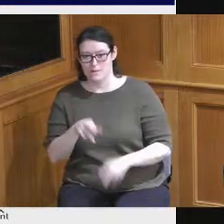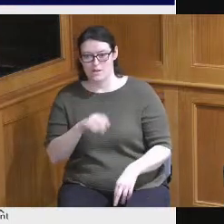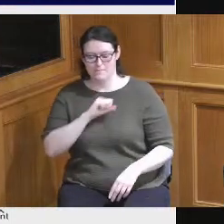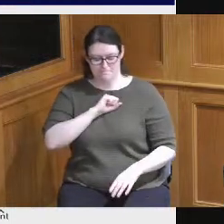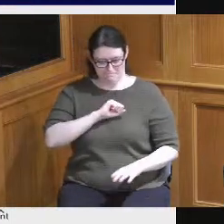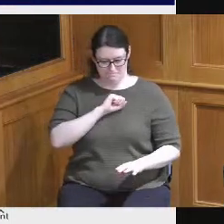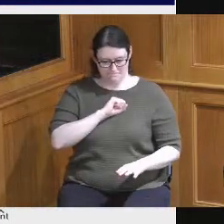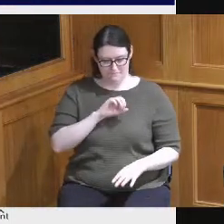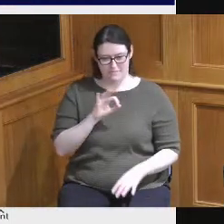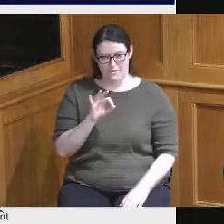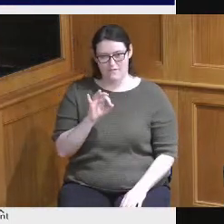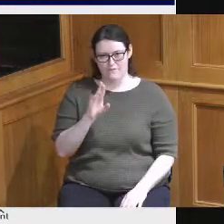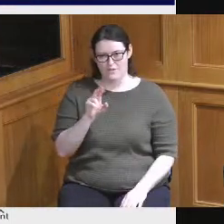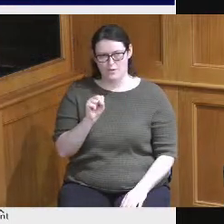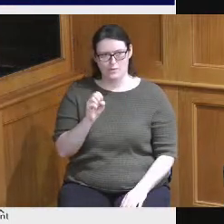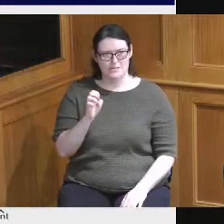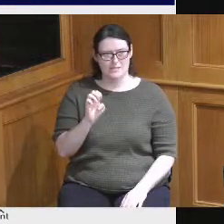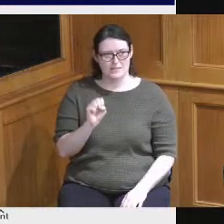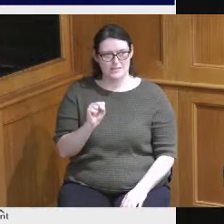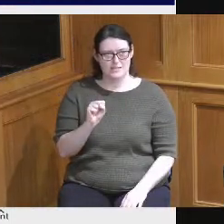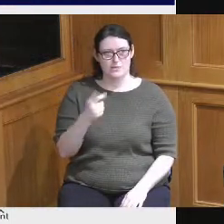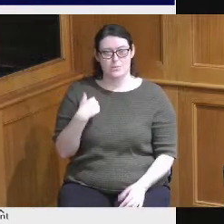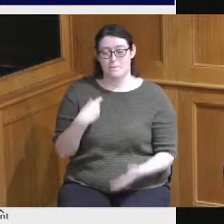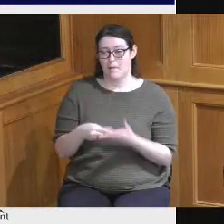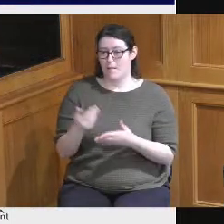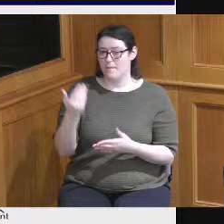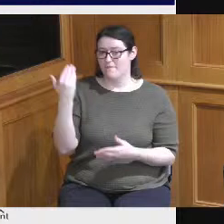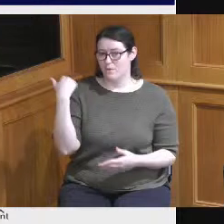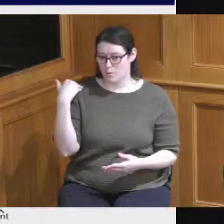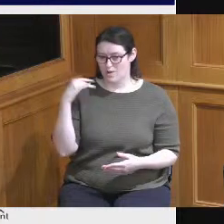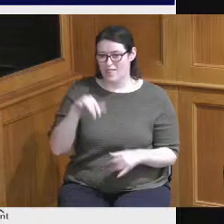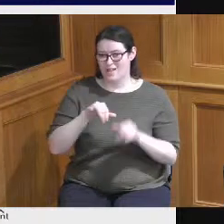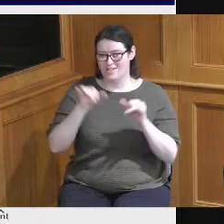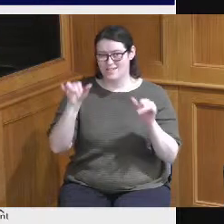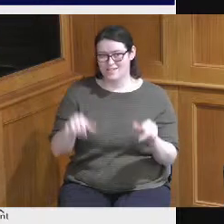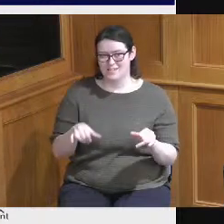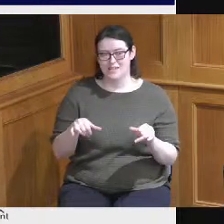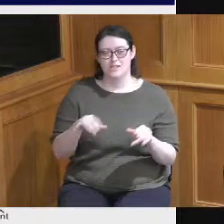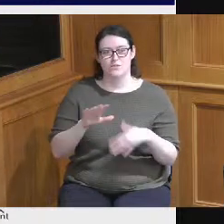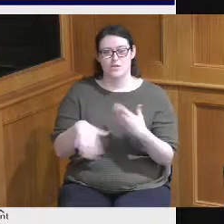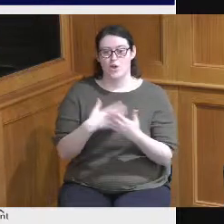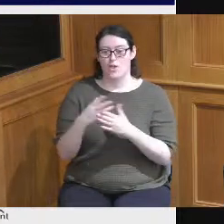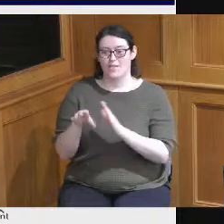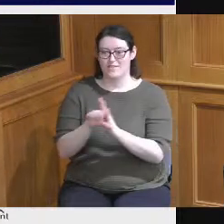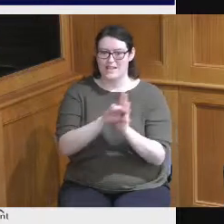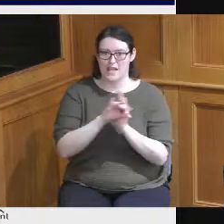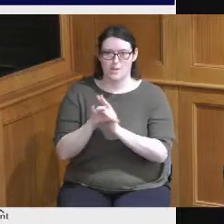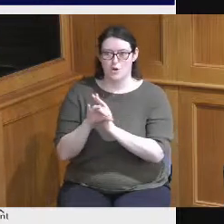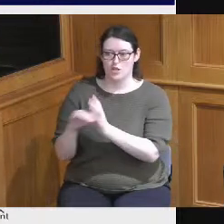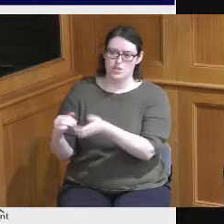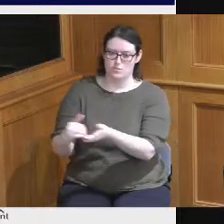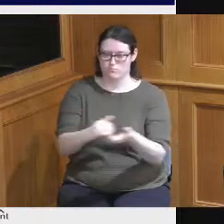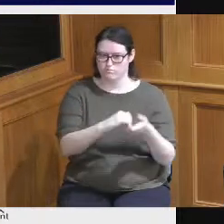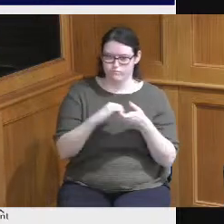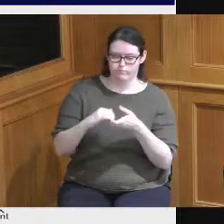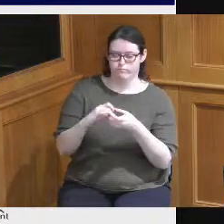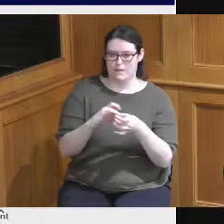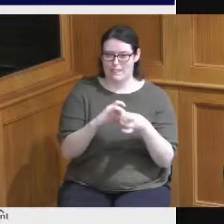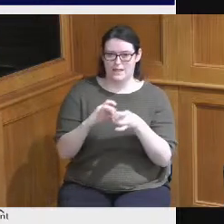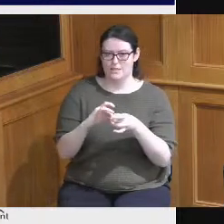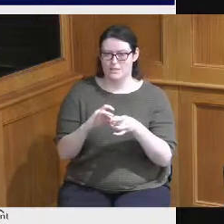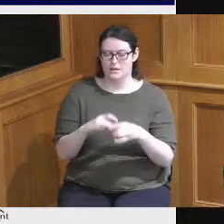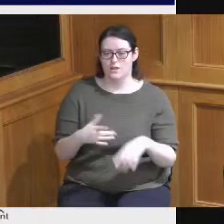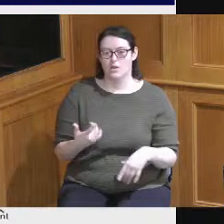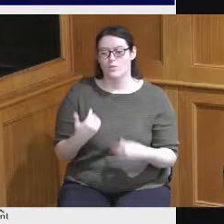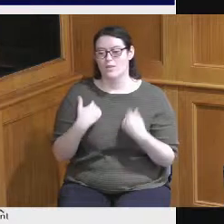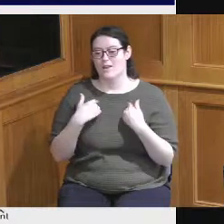Fusus, which we've purchased earlier, which is the system that draws all the cameras together. And then you've got